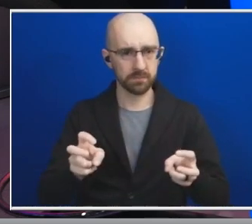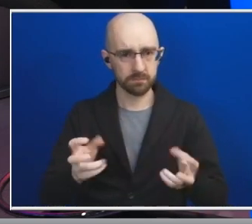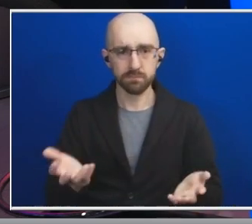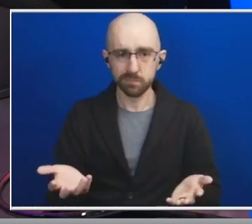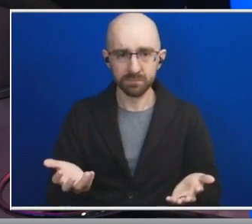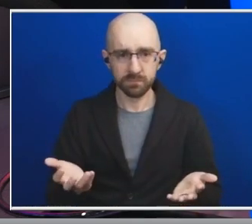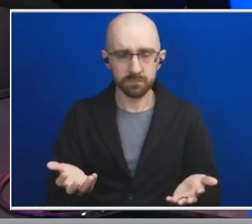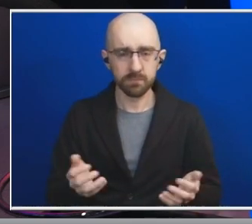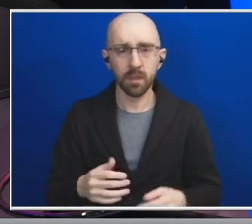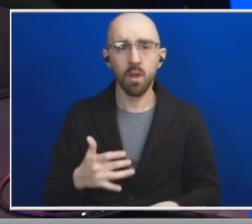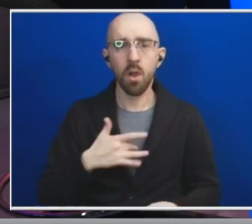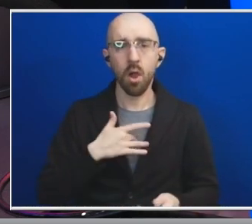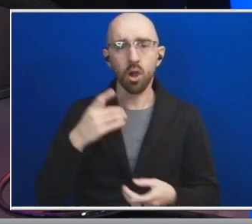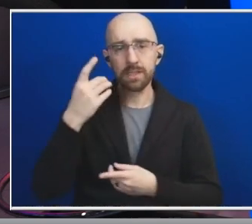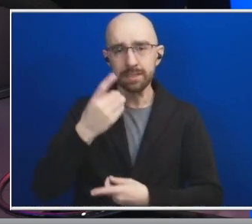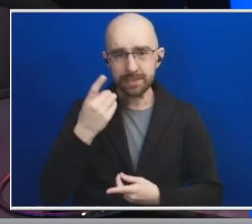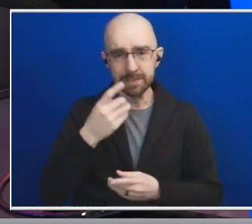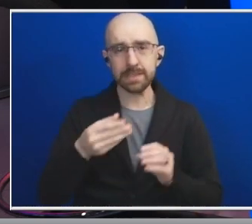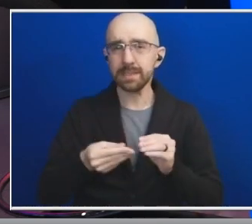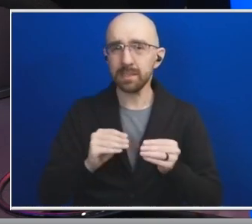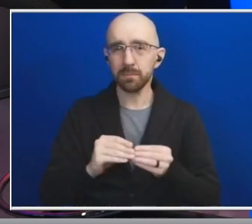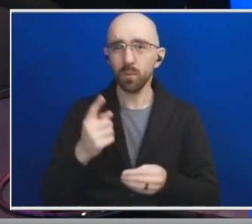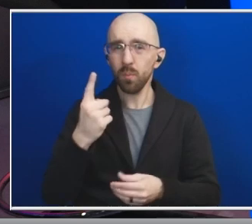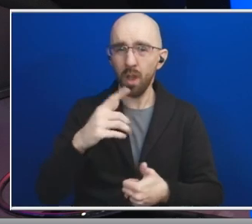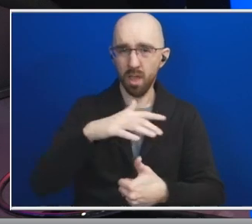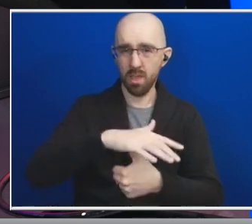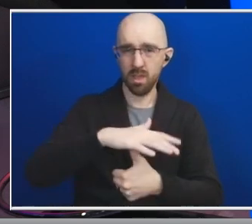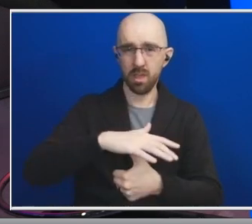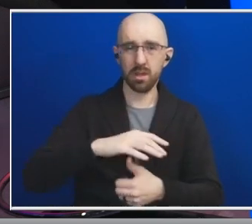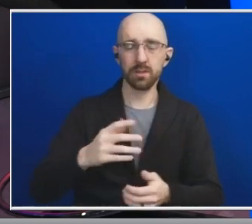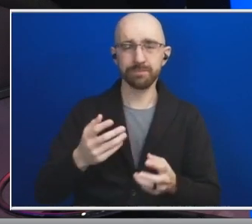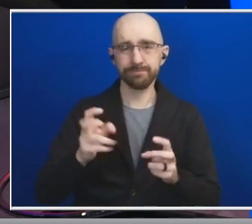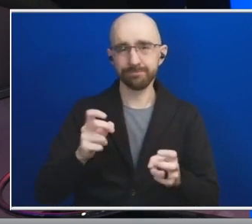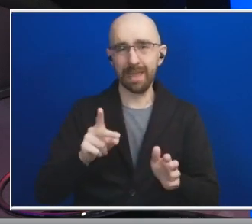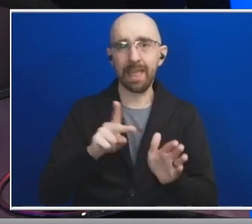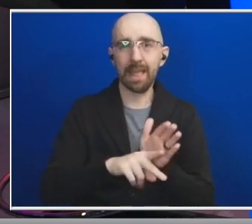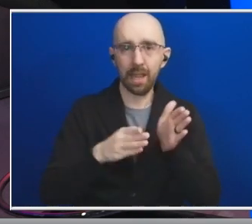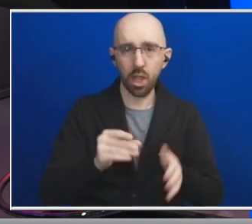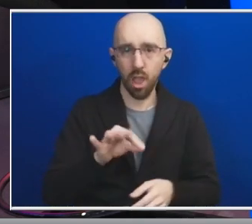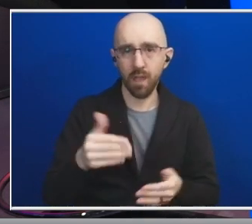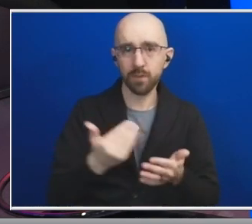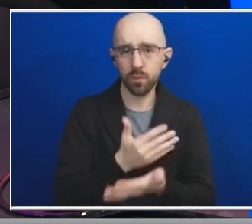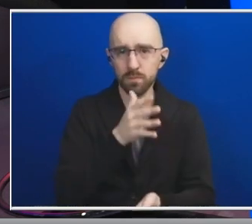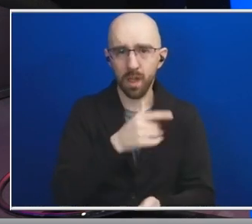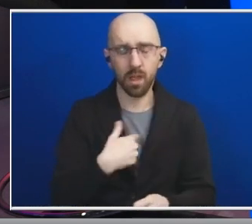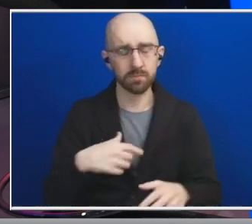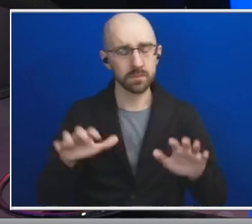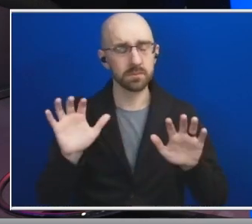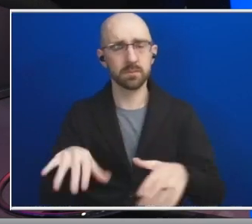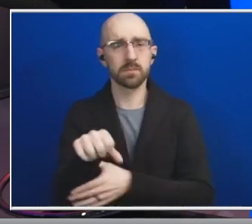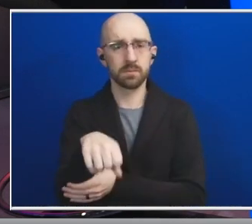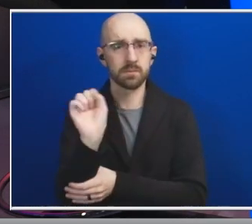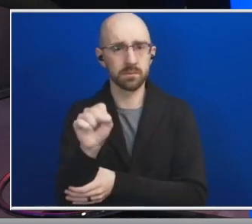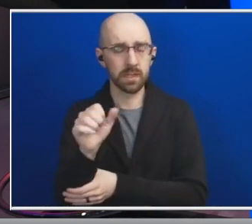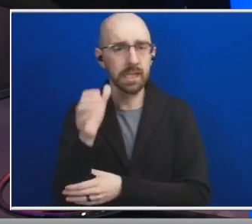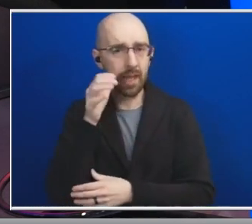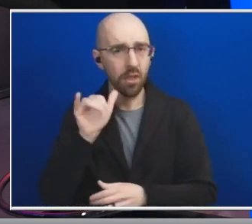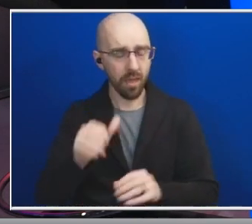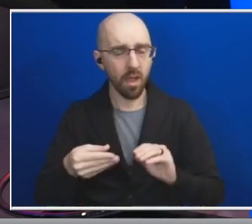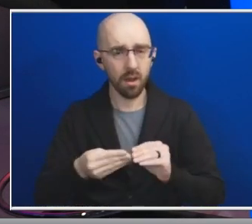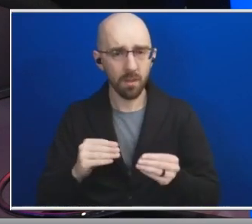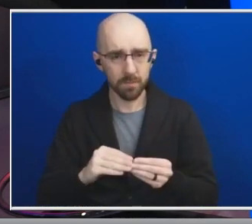Cardiovascular disease is the #1 killer of new moms, which is stunning to me to hear that number. It accounts for more